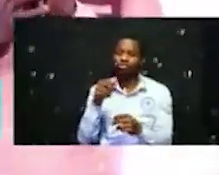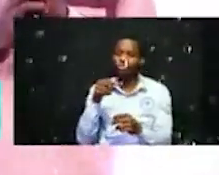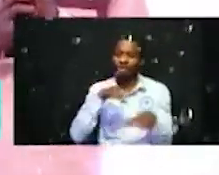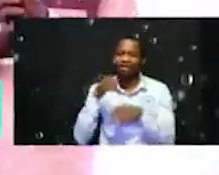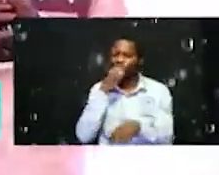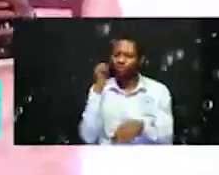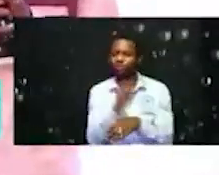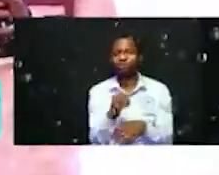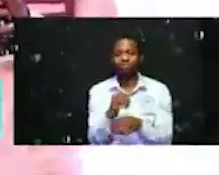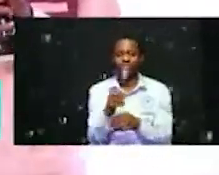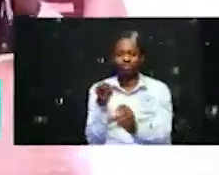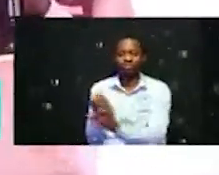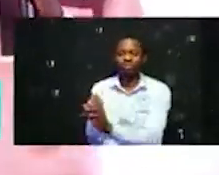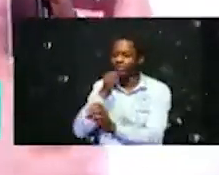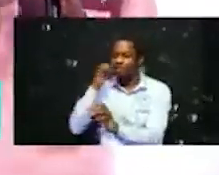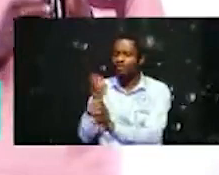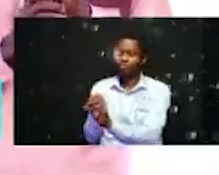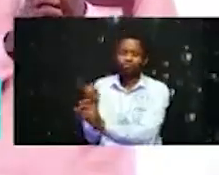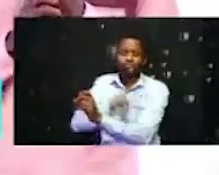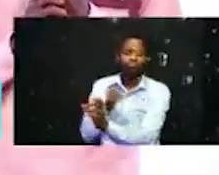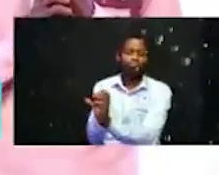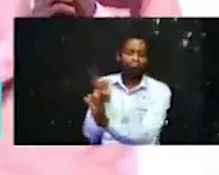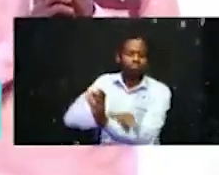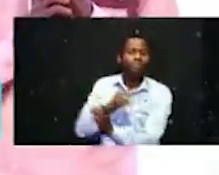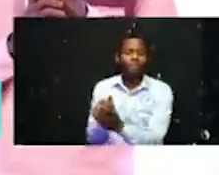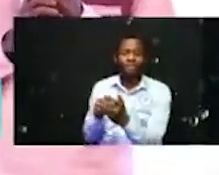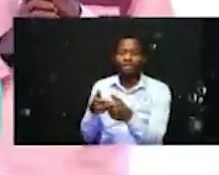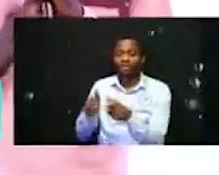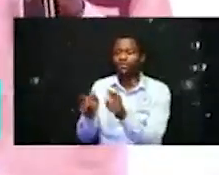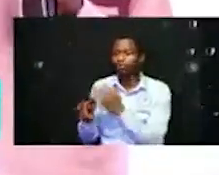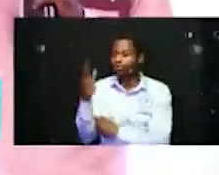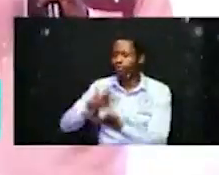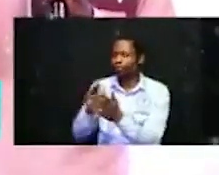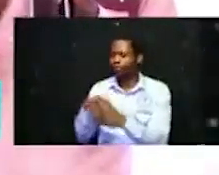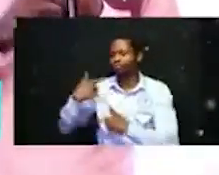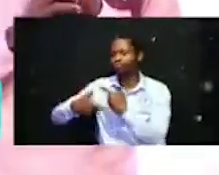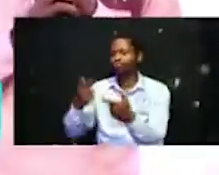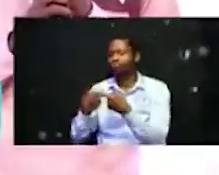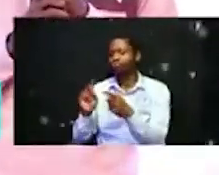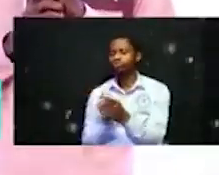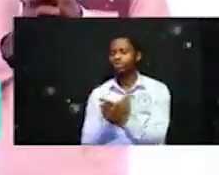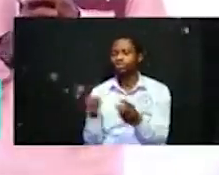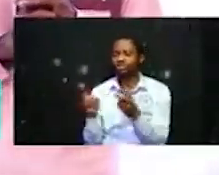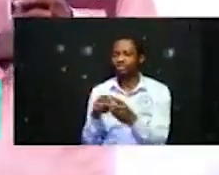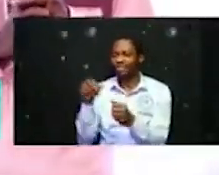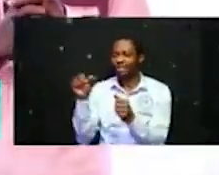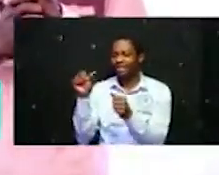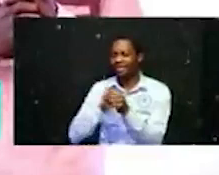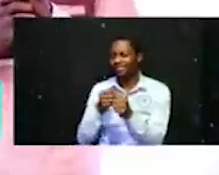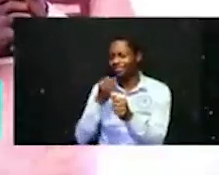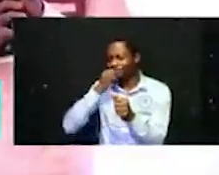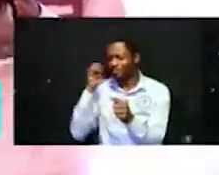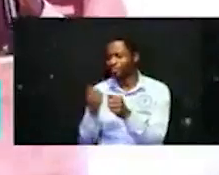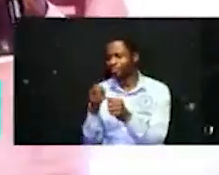to depart from evil. Let God be gracious to us. Every evil that we have